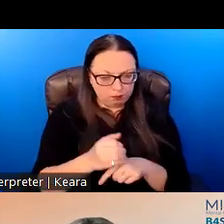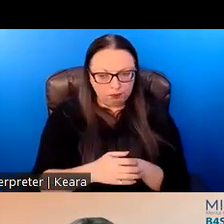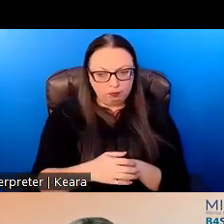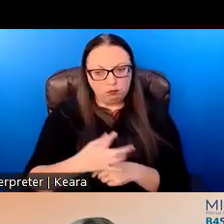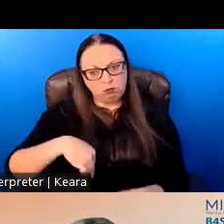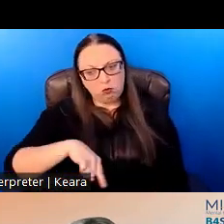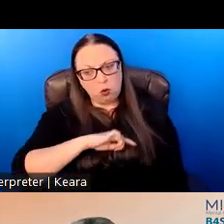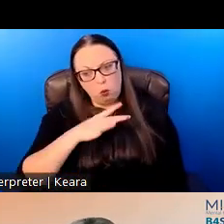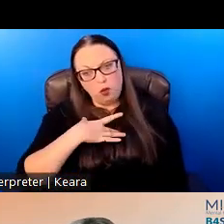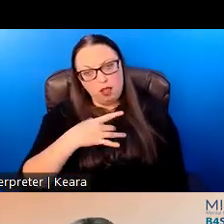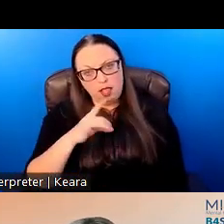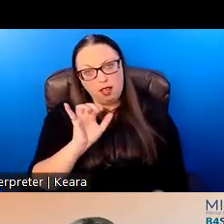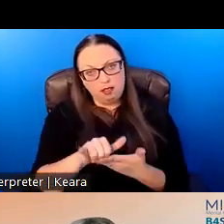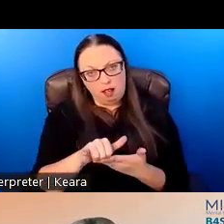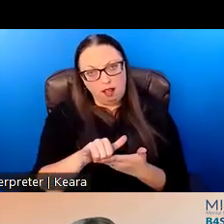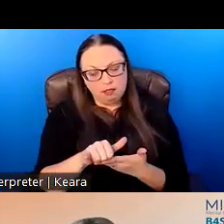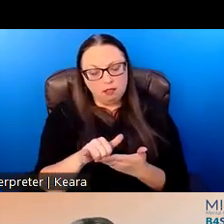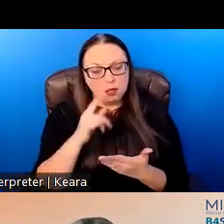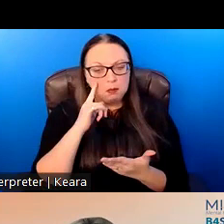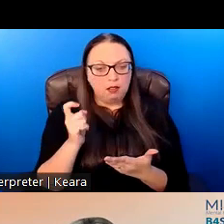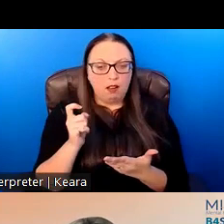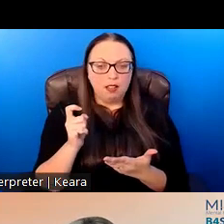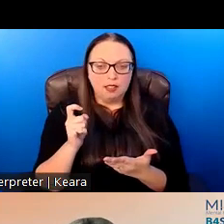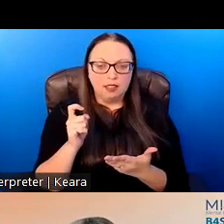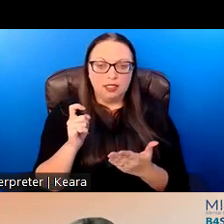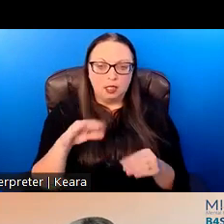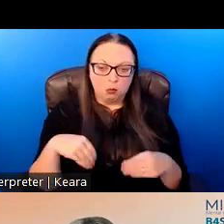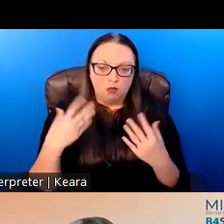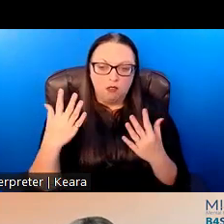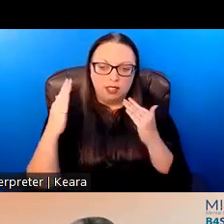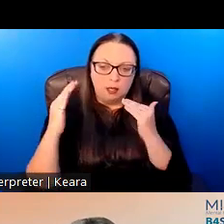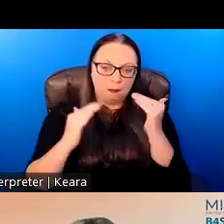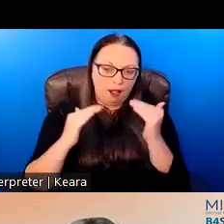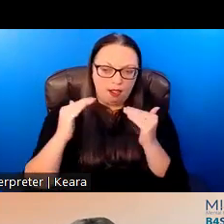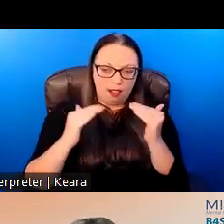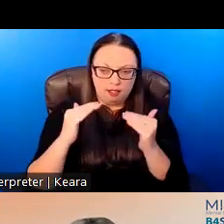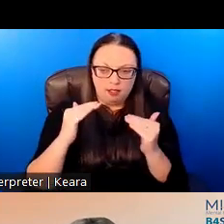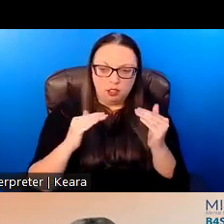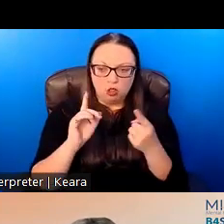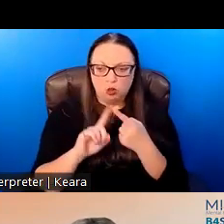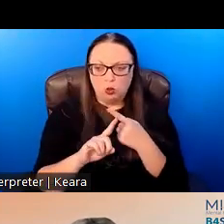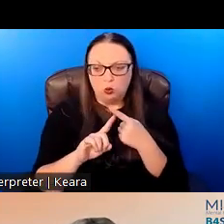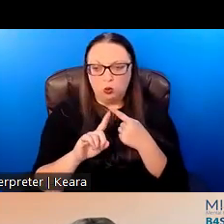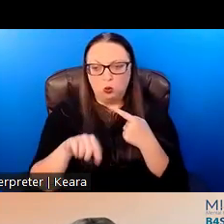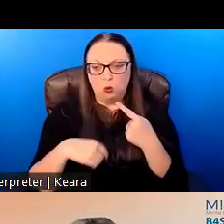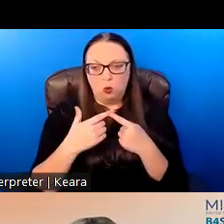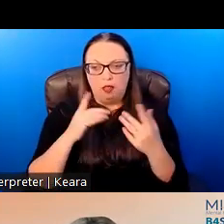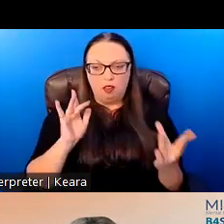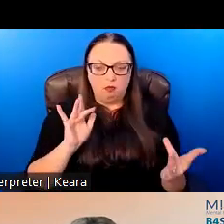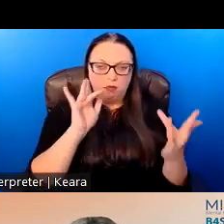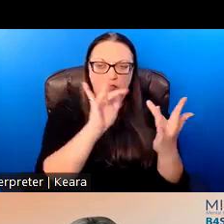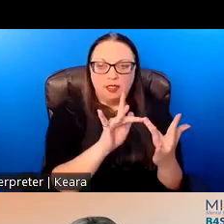that just because it gives that balance to when they're reaching out to another